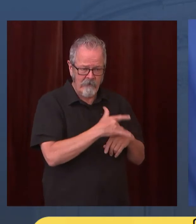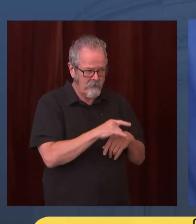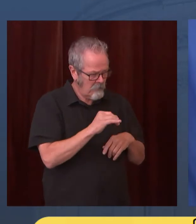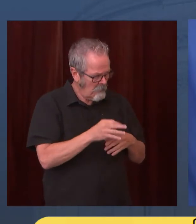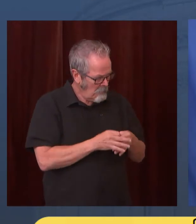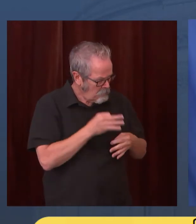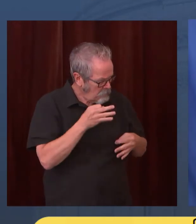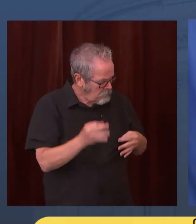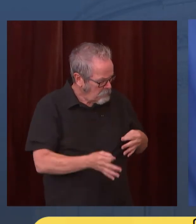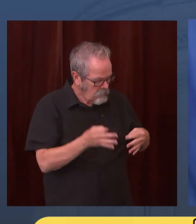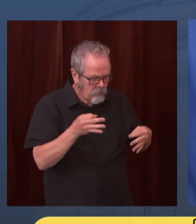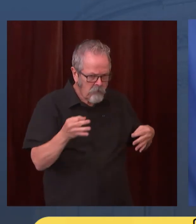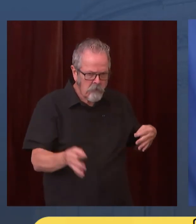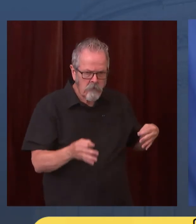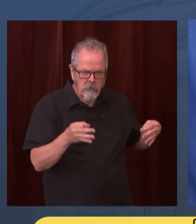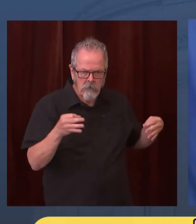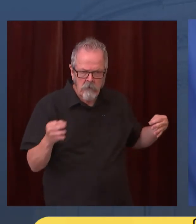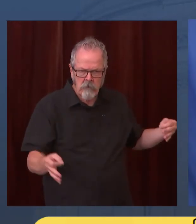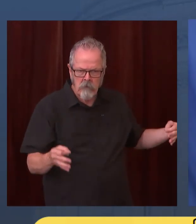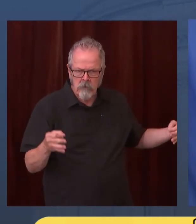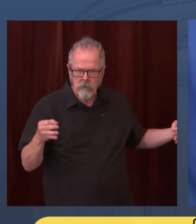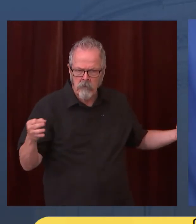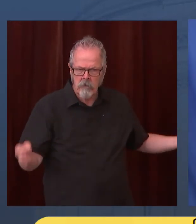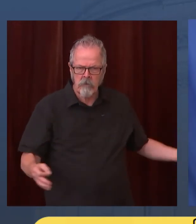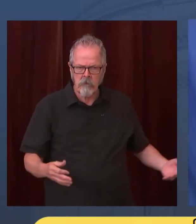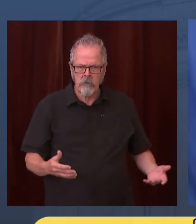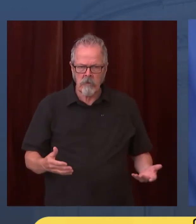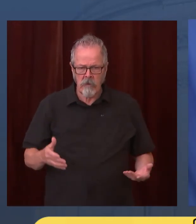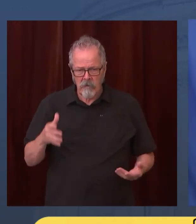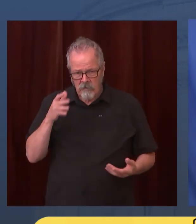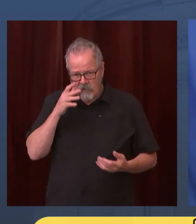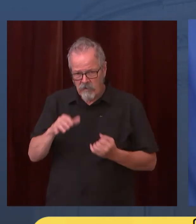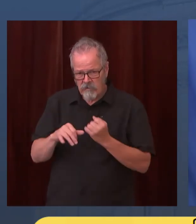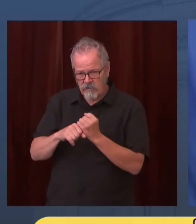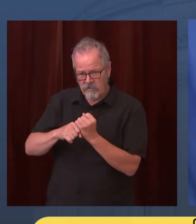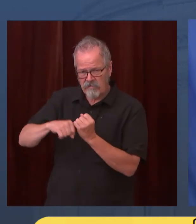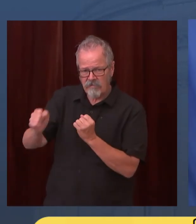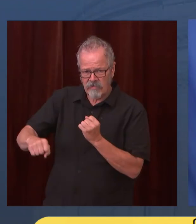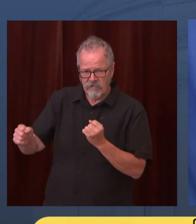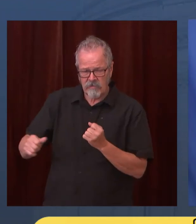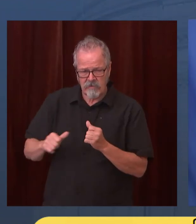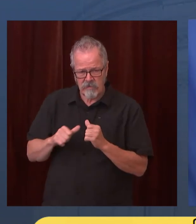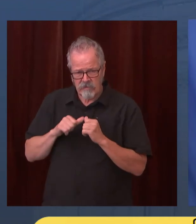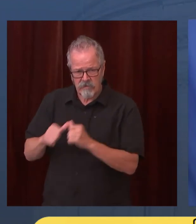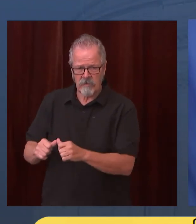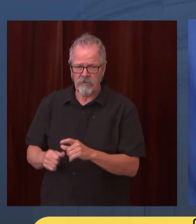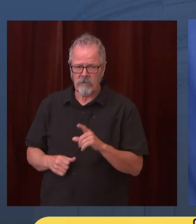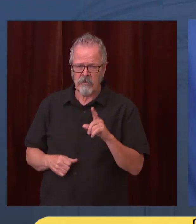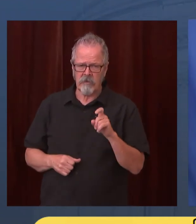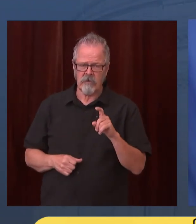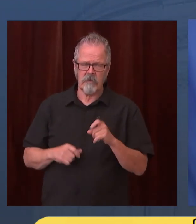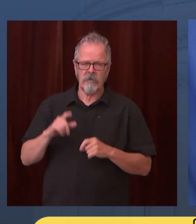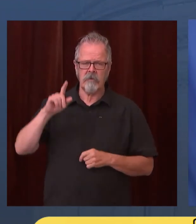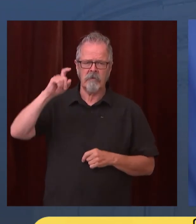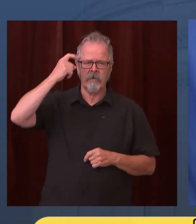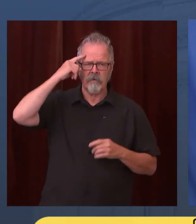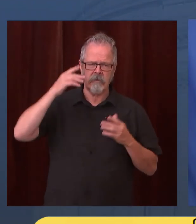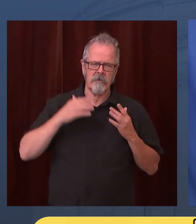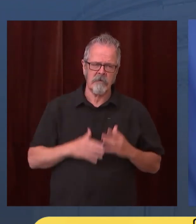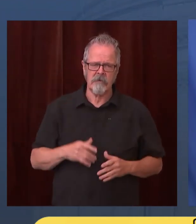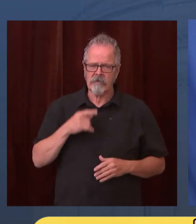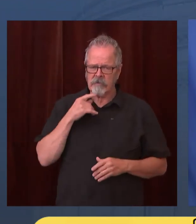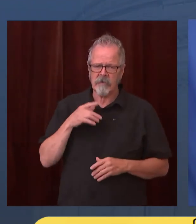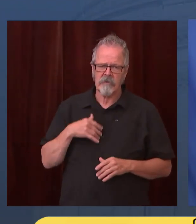but we are talking to King County to see how they can put pedal to the metal to really get those dollars out. And those will